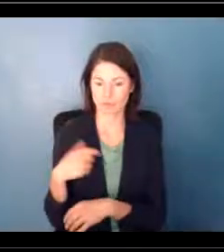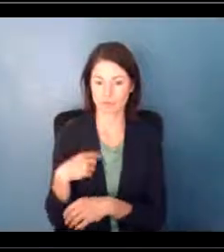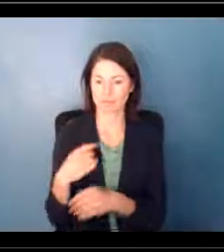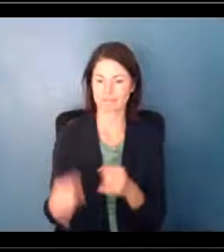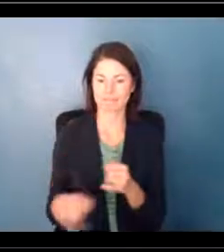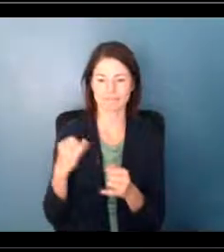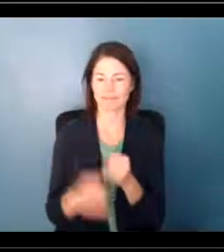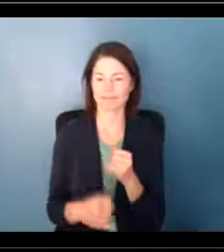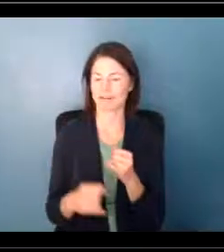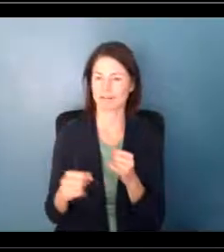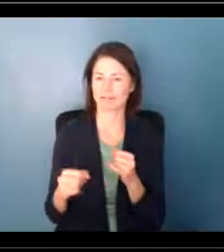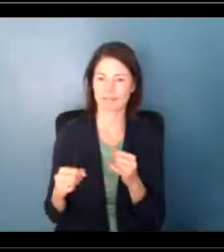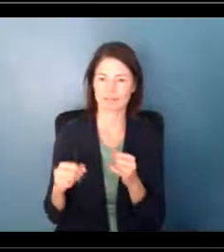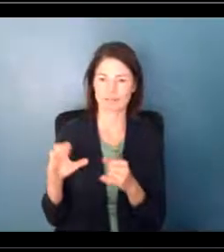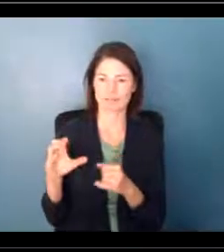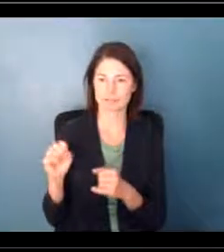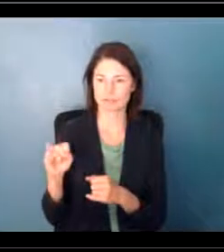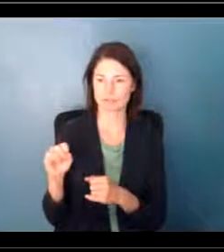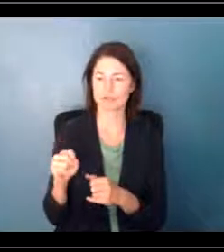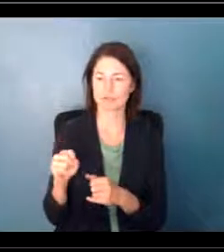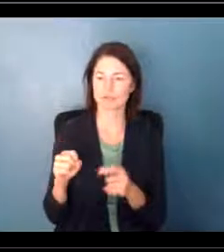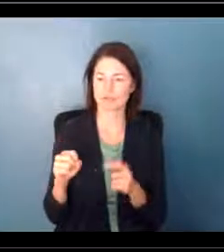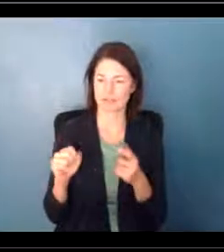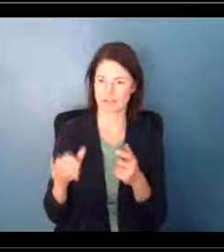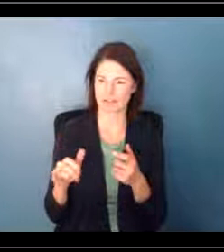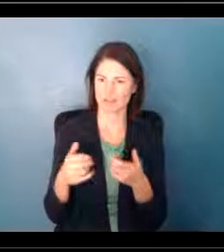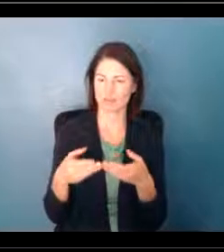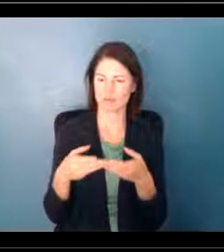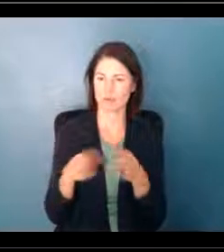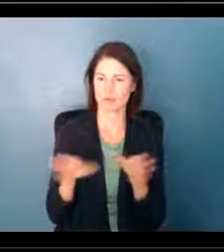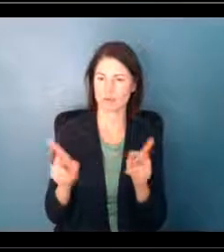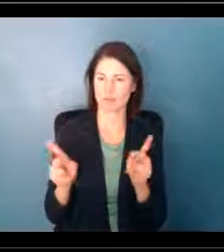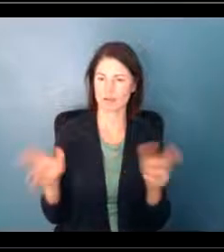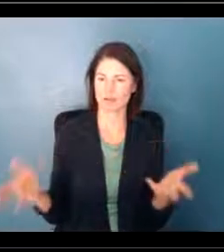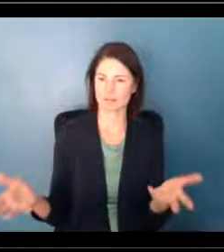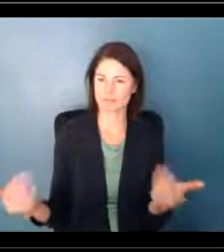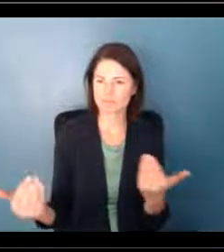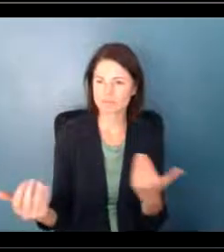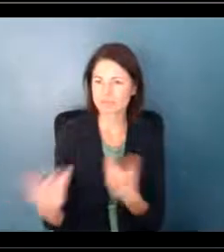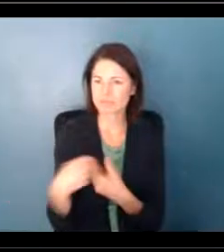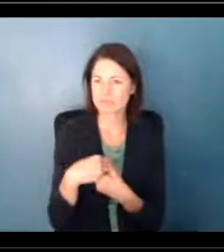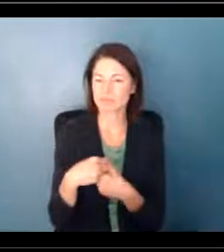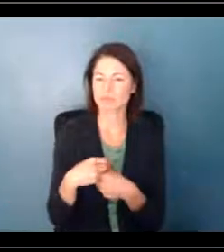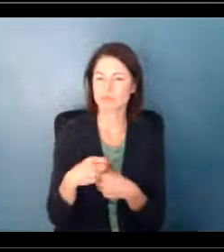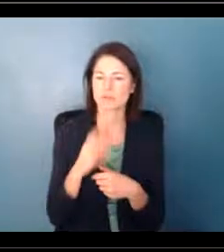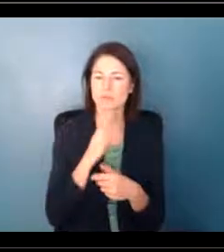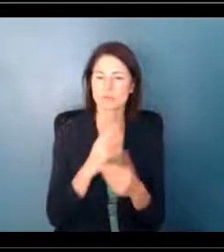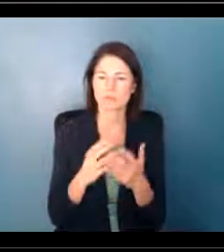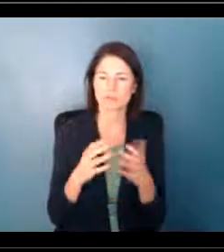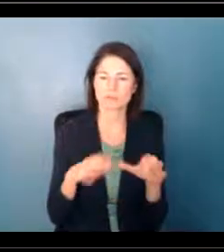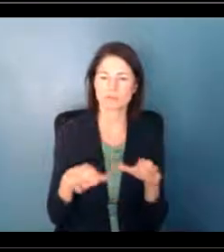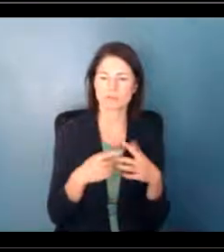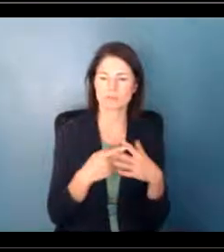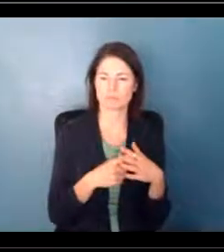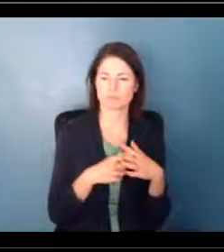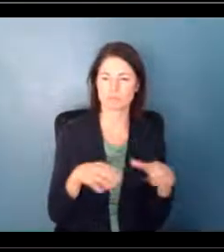robust stakeholder and public engagement. We're already starting to conduct some preliminary activities related